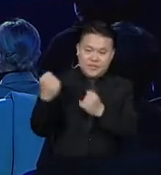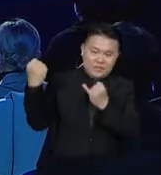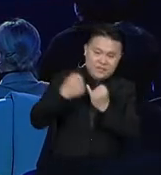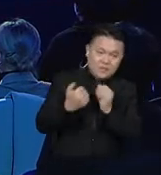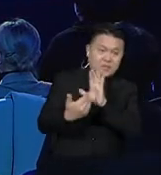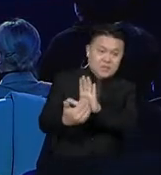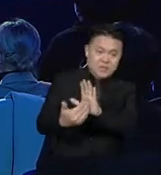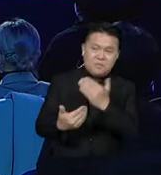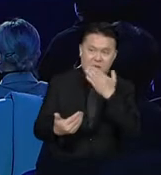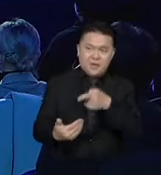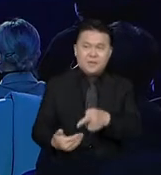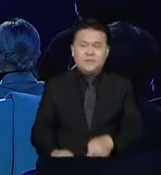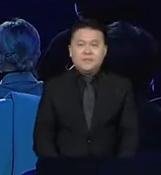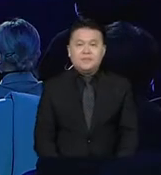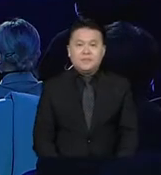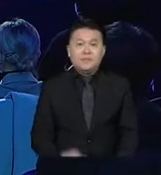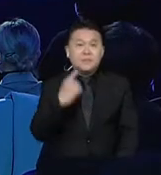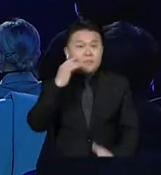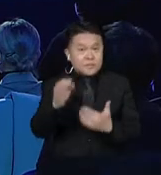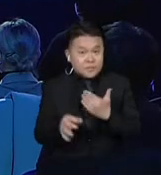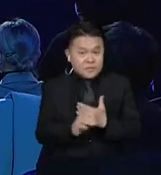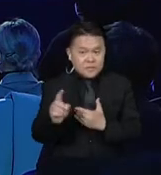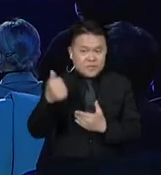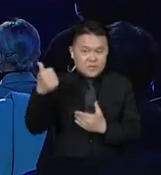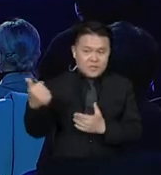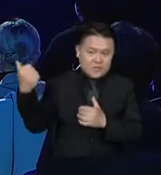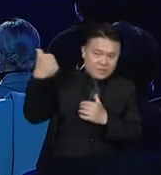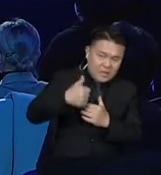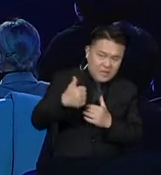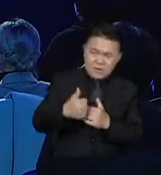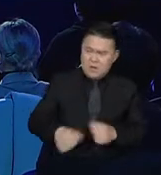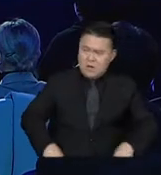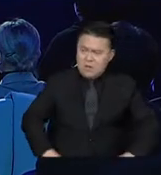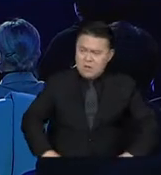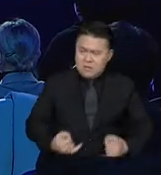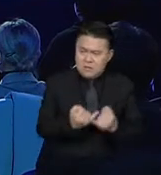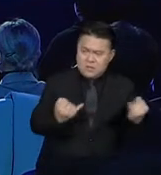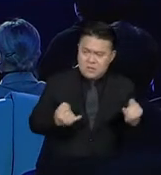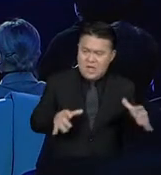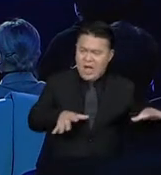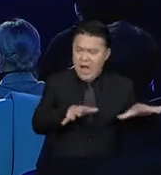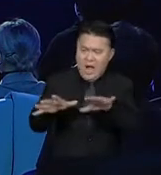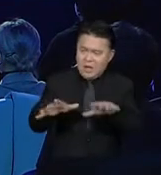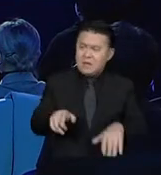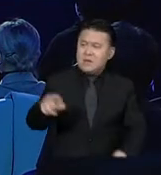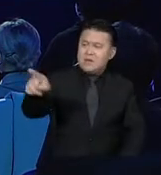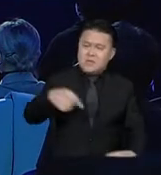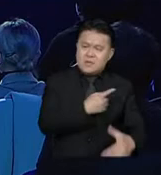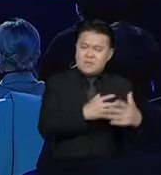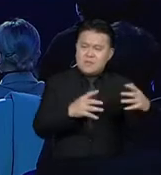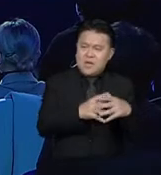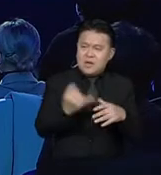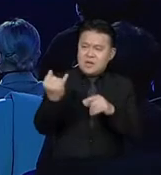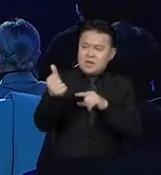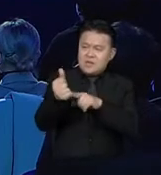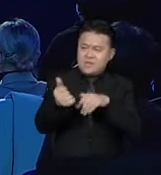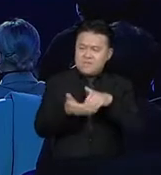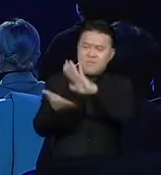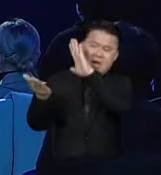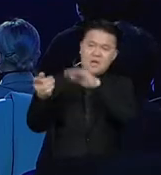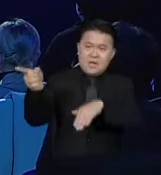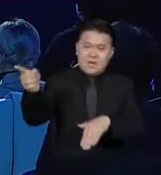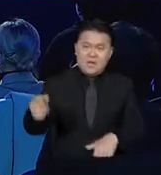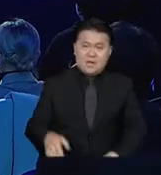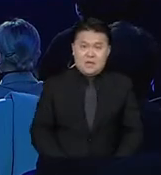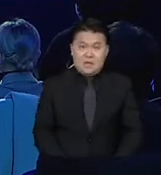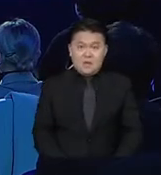females responds to repulse the male. Male aggression no longer pays dividends, with females even preferring